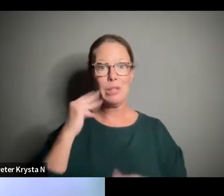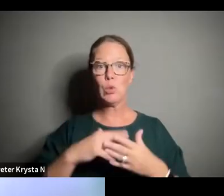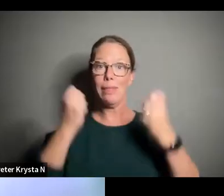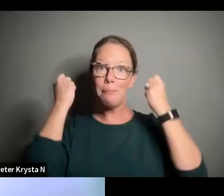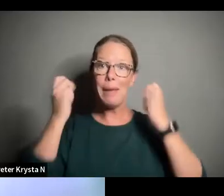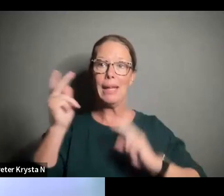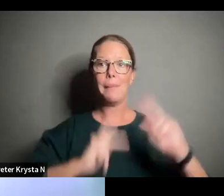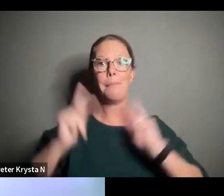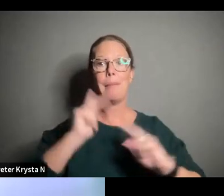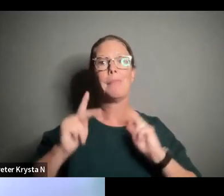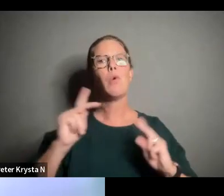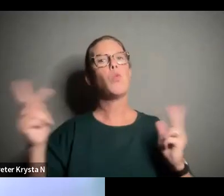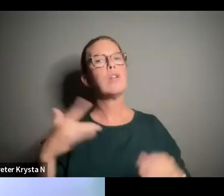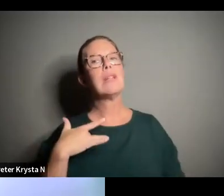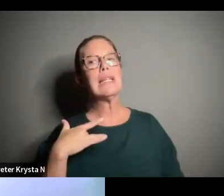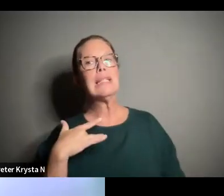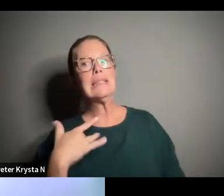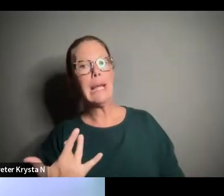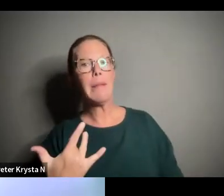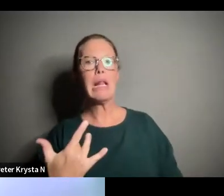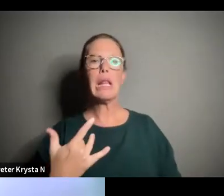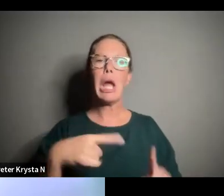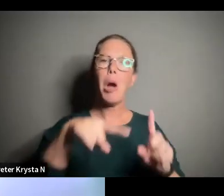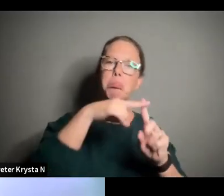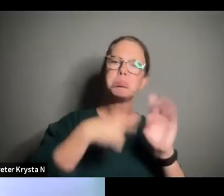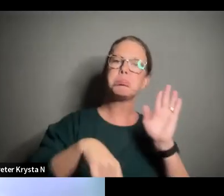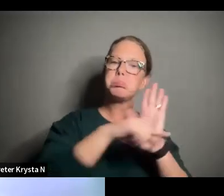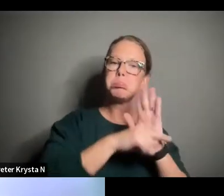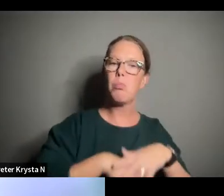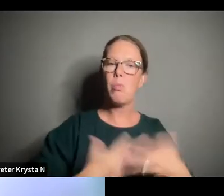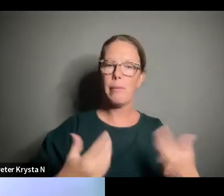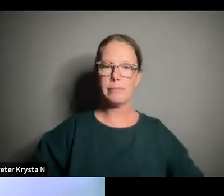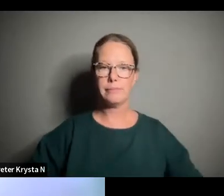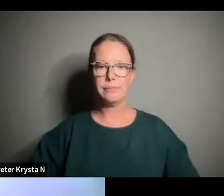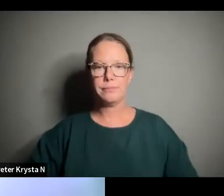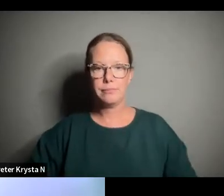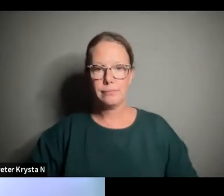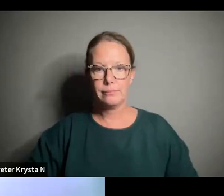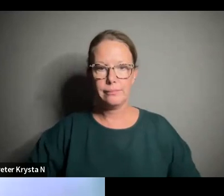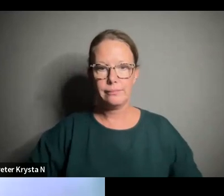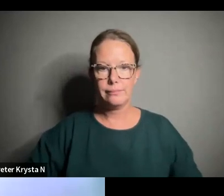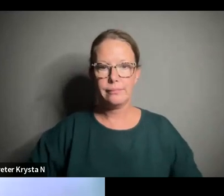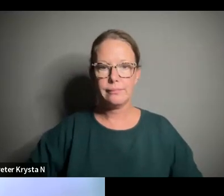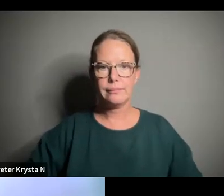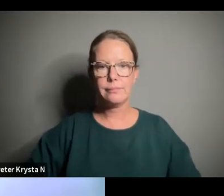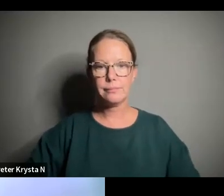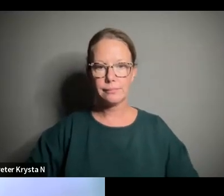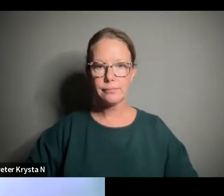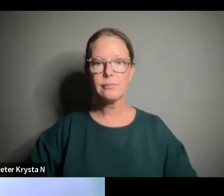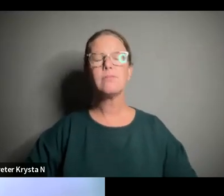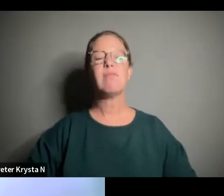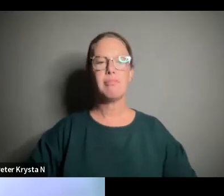people, what do they like and what do they not like about this device? It's